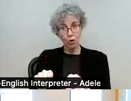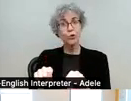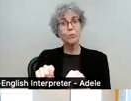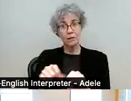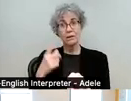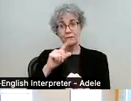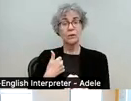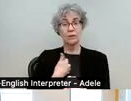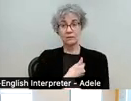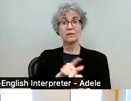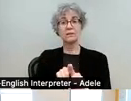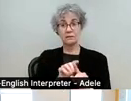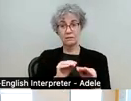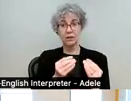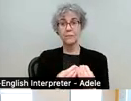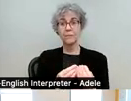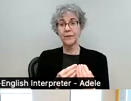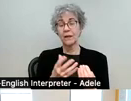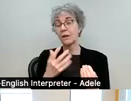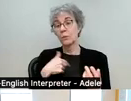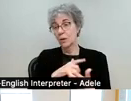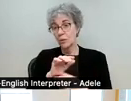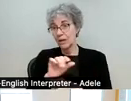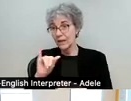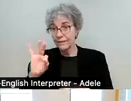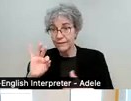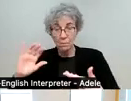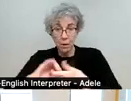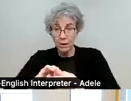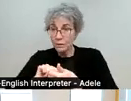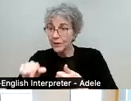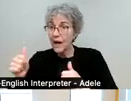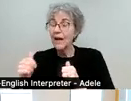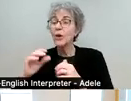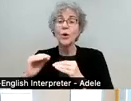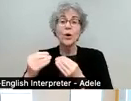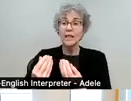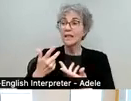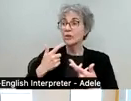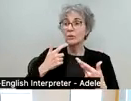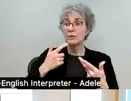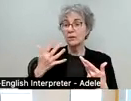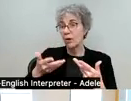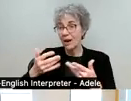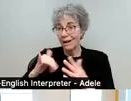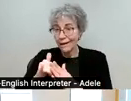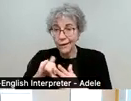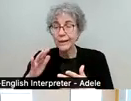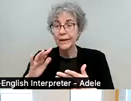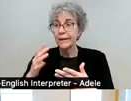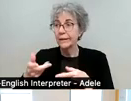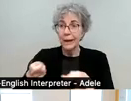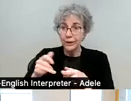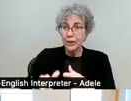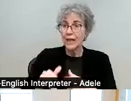an organization. We'll work out if we partner with other organizations or how we manage that and what the tenure will look like,